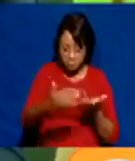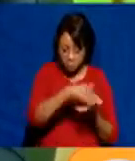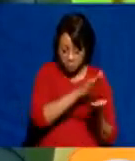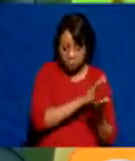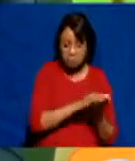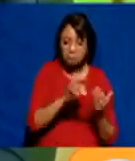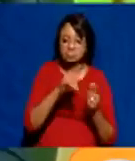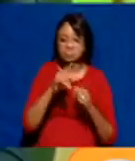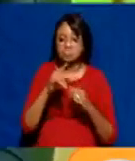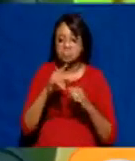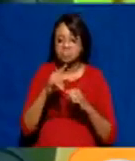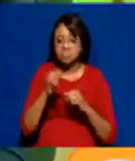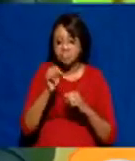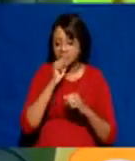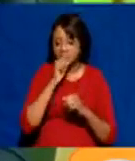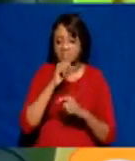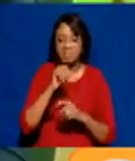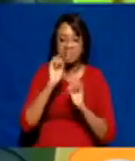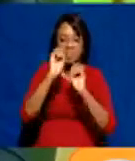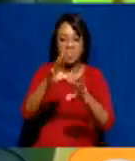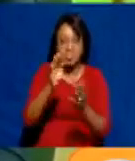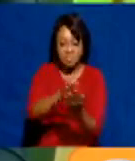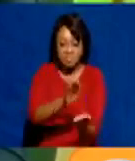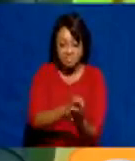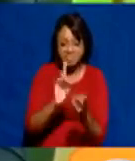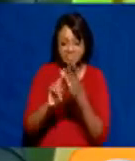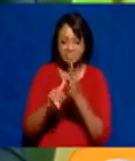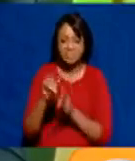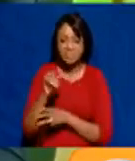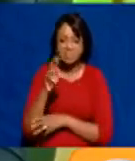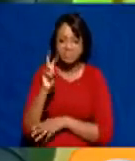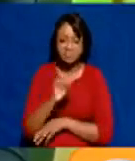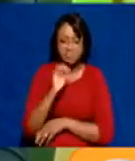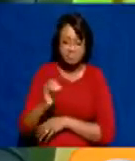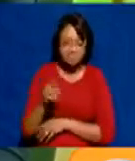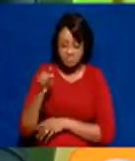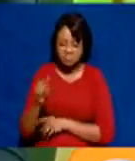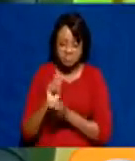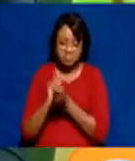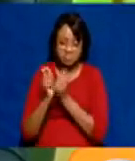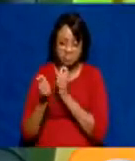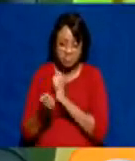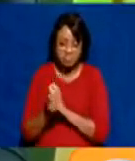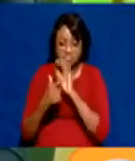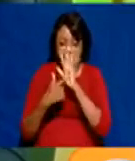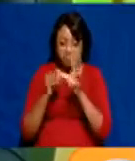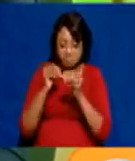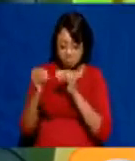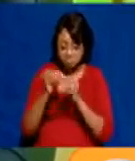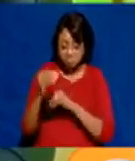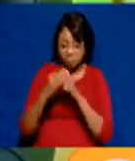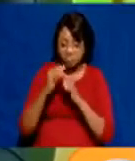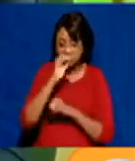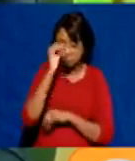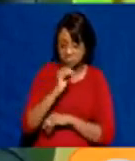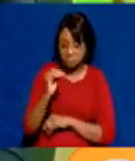but only 20% is recycled. So we need to understand, why is the recycling culture low? If you look at plastics alone, 9%,